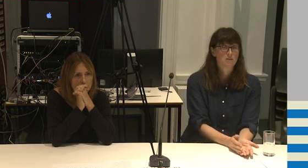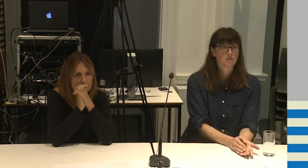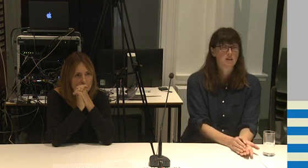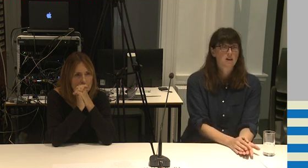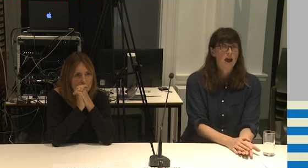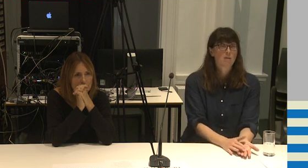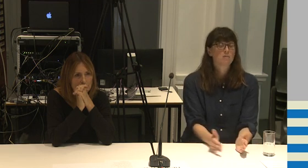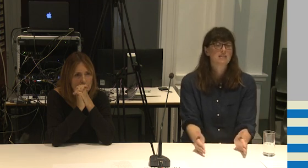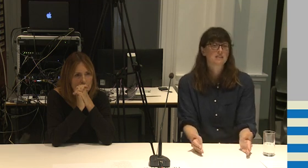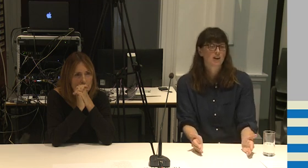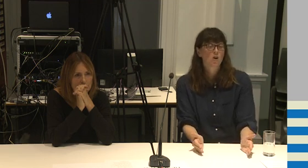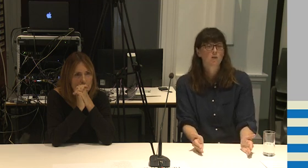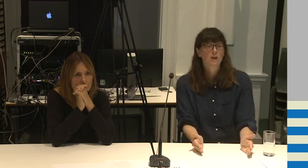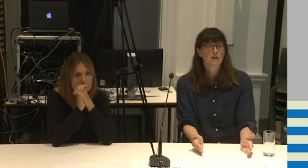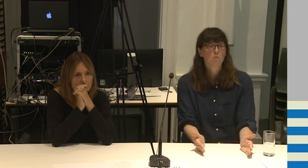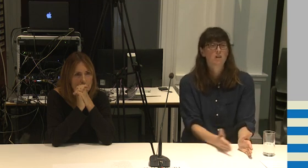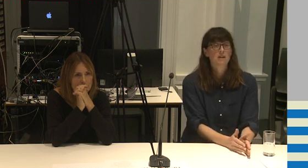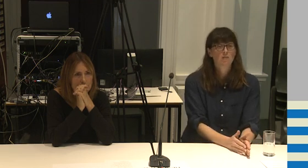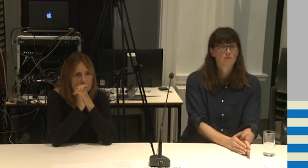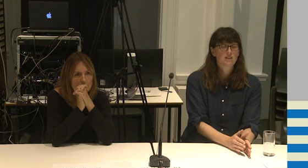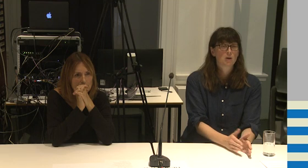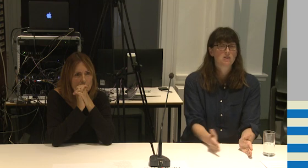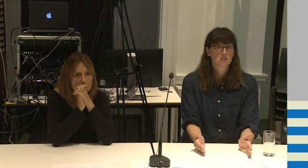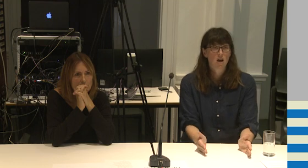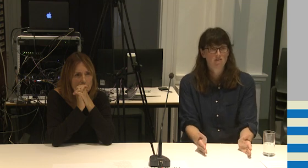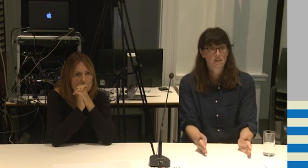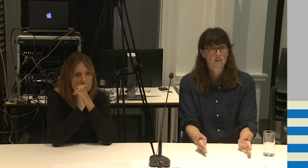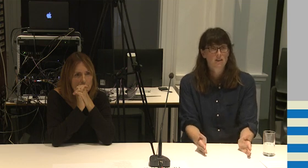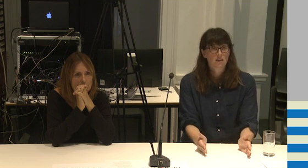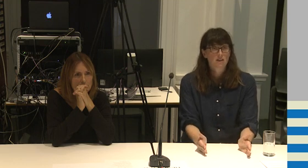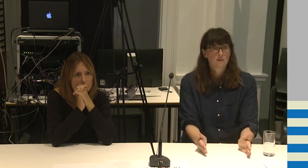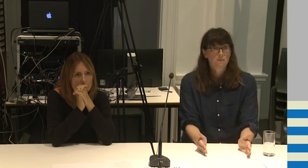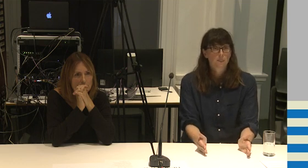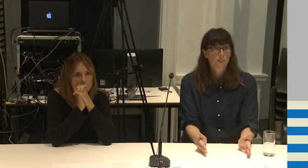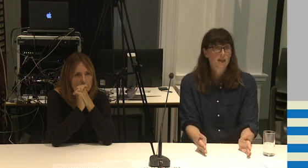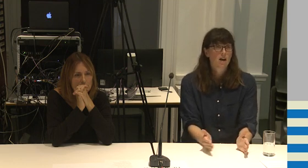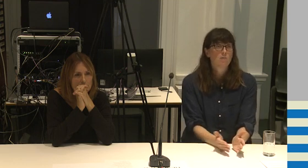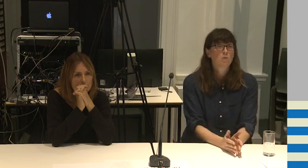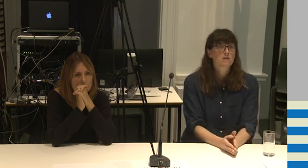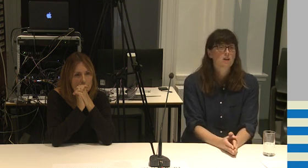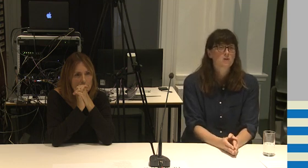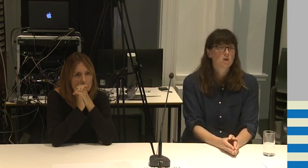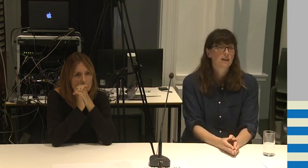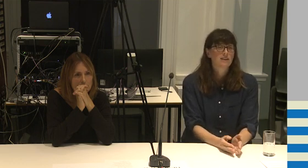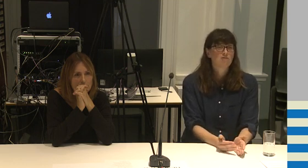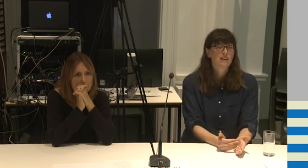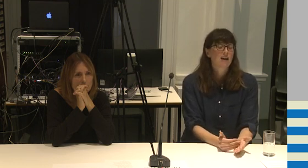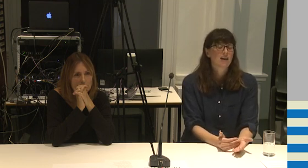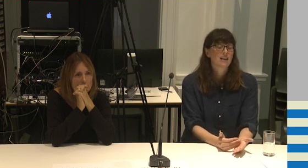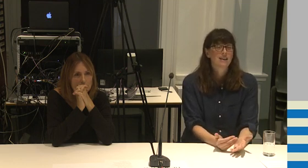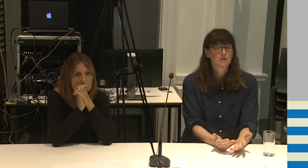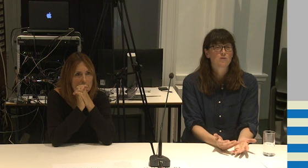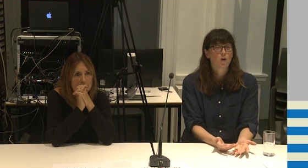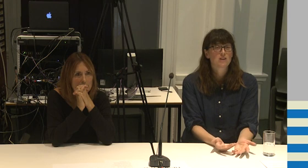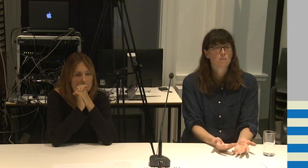book the interpreters? How many meetings have I got in the week? Will there be enough interpreters to cover it? And I remember when I started working, I didn't